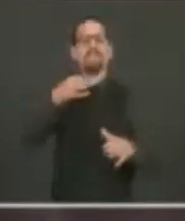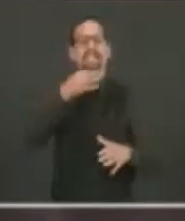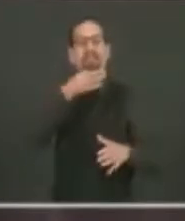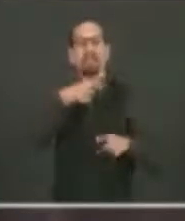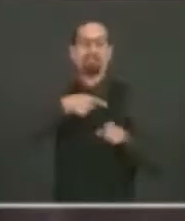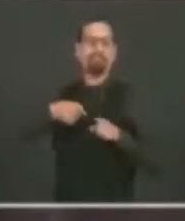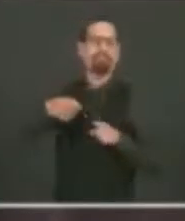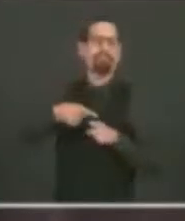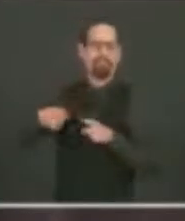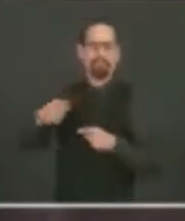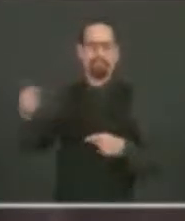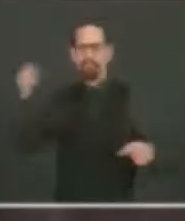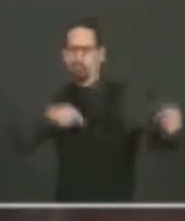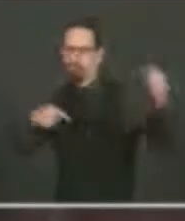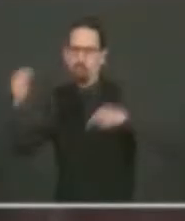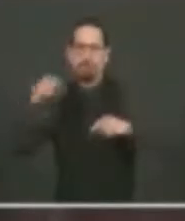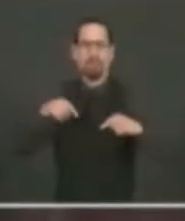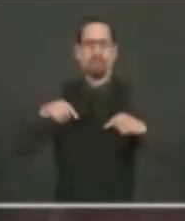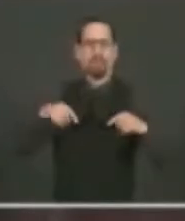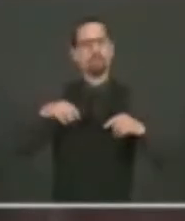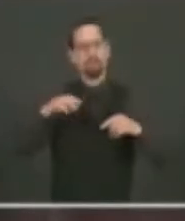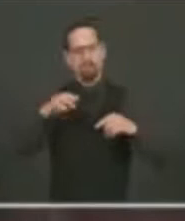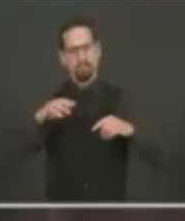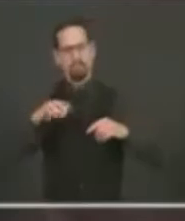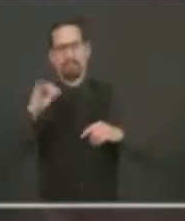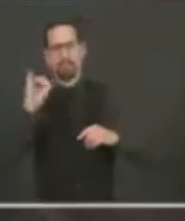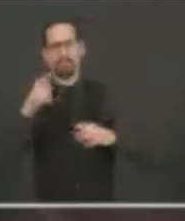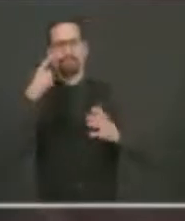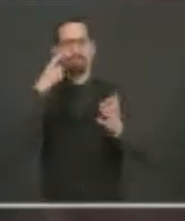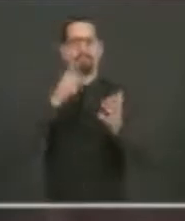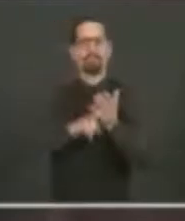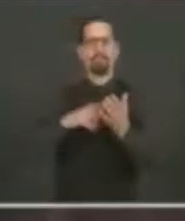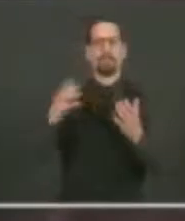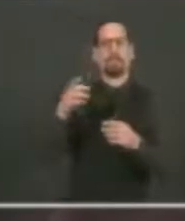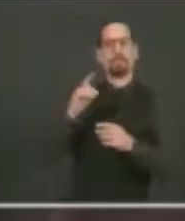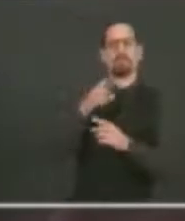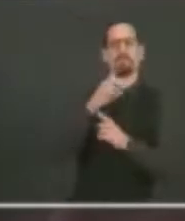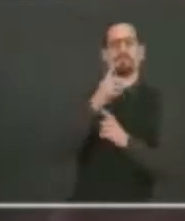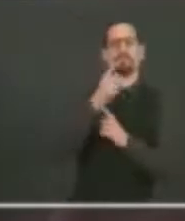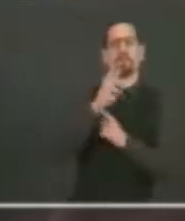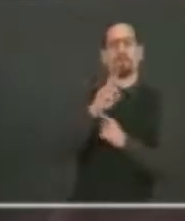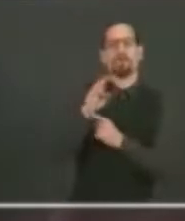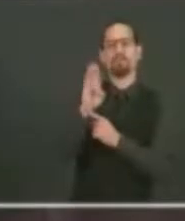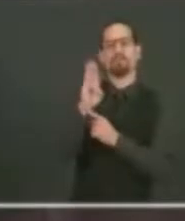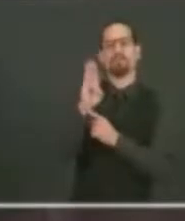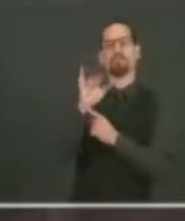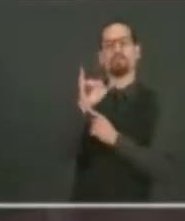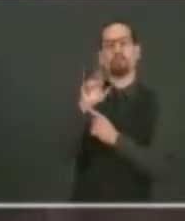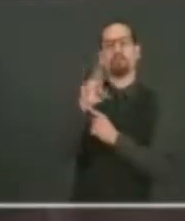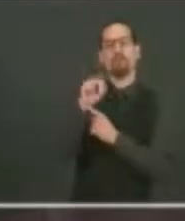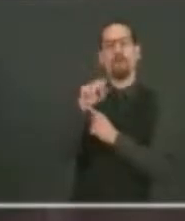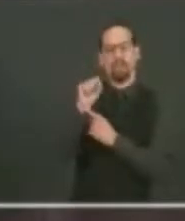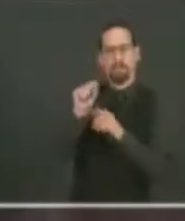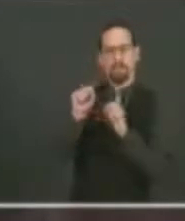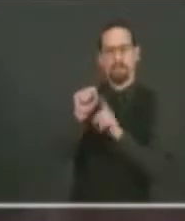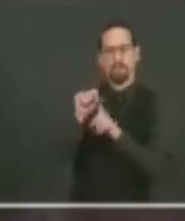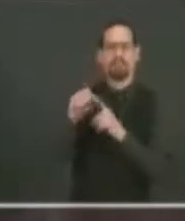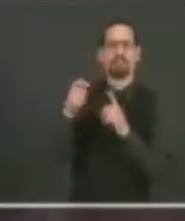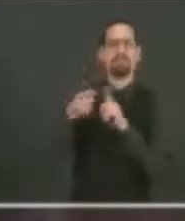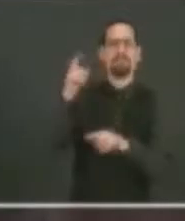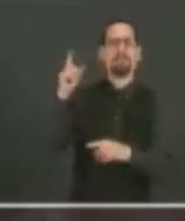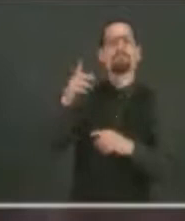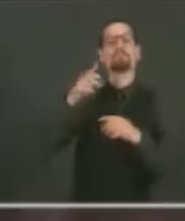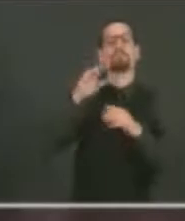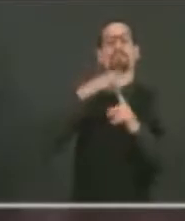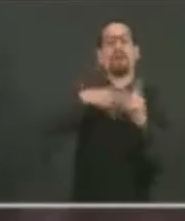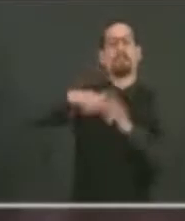to acknowledge Dr. Michael Burns, our environmental health toxicologist at the Rhode Island Department of Health, for his fantastic work